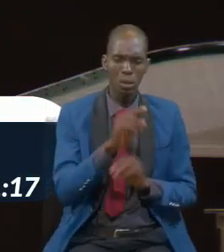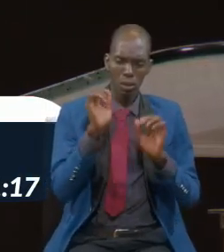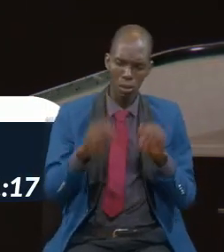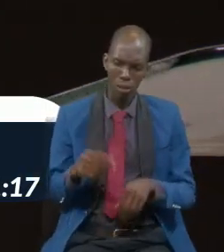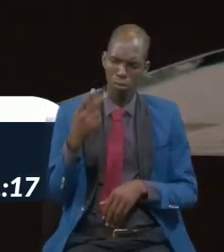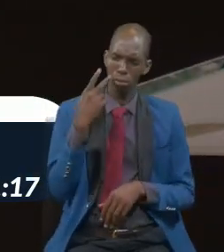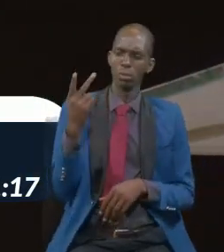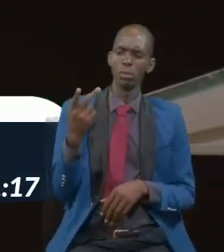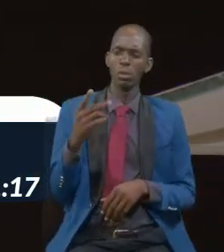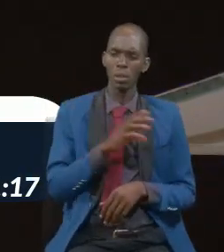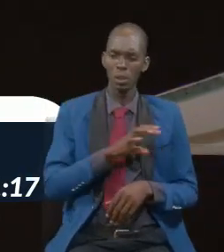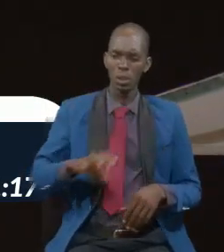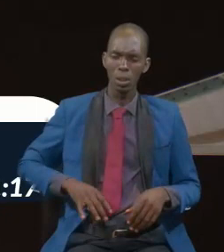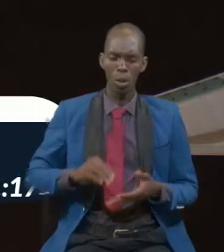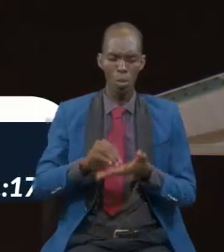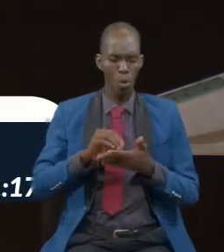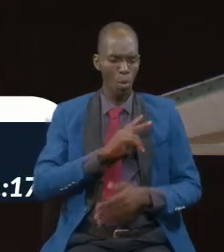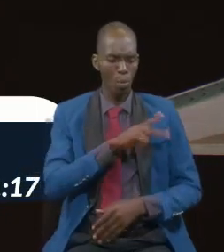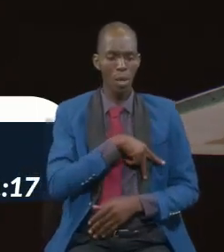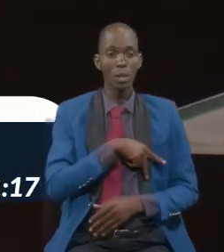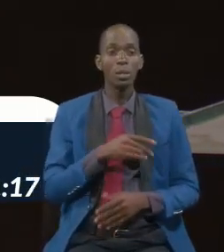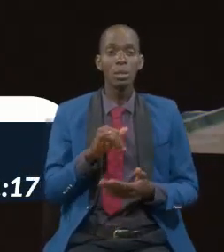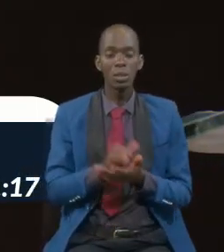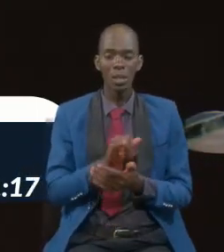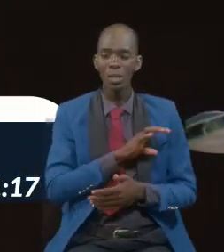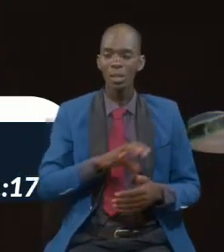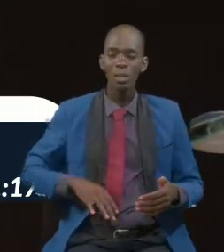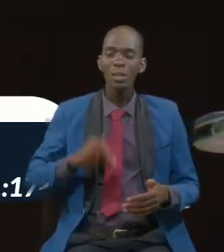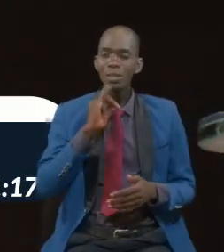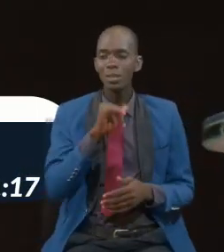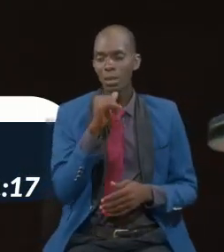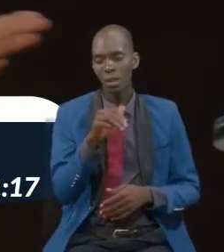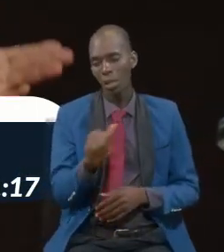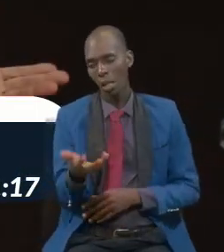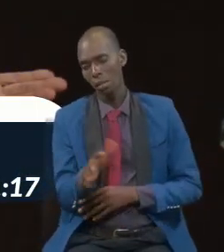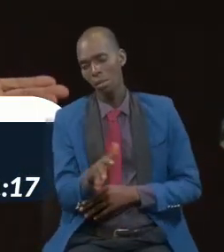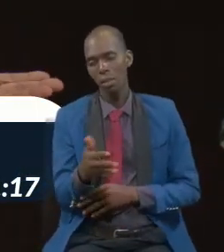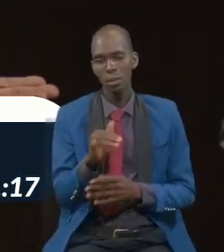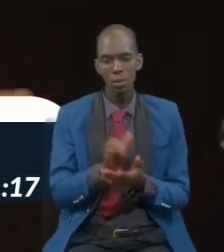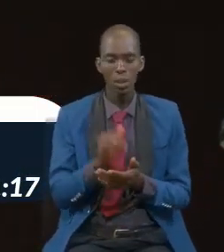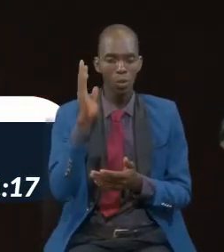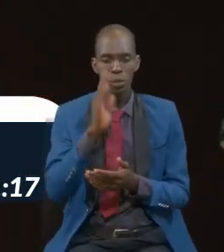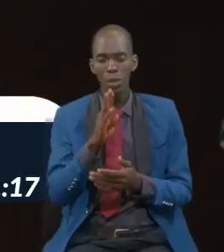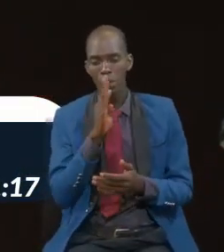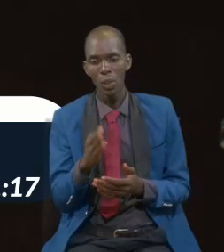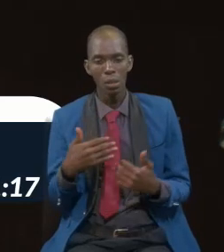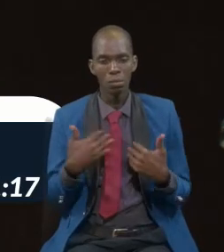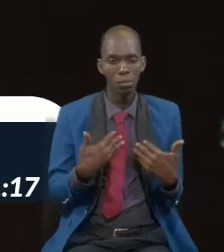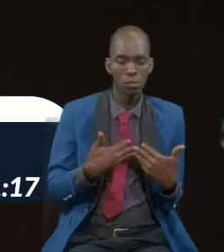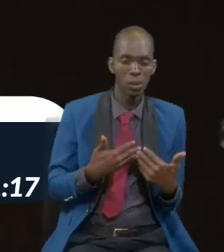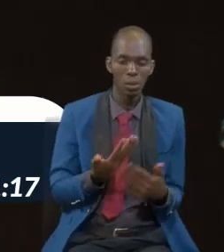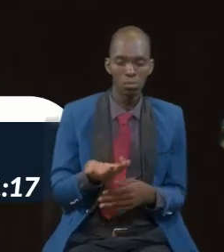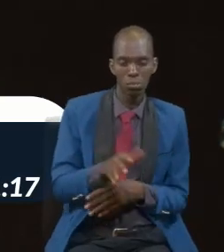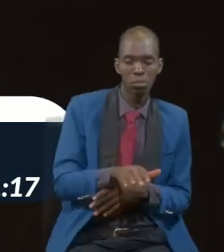personality it was not a person a chameleon that should be here like this and there at another